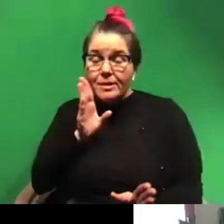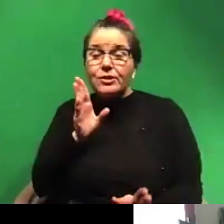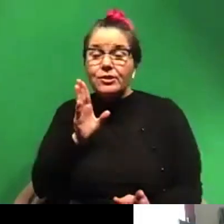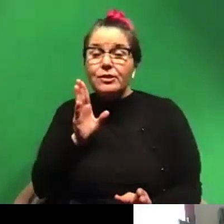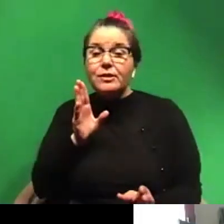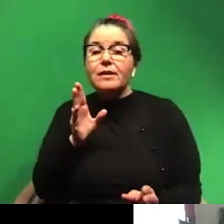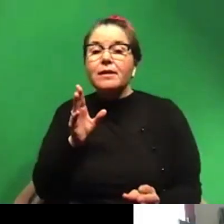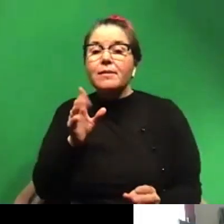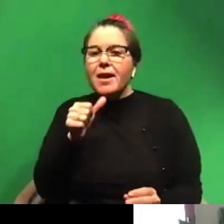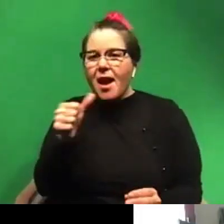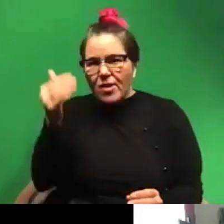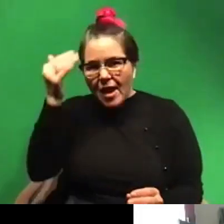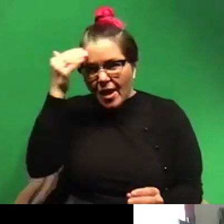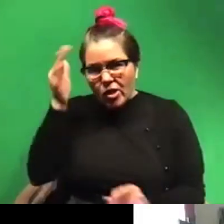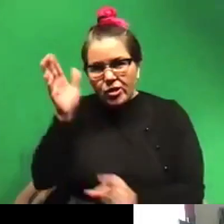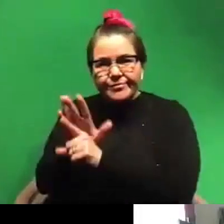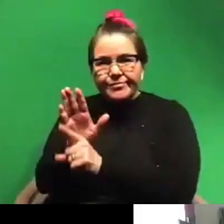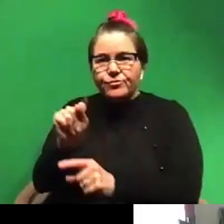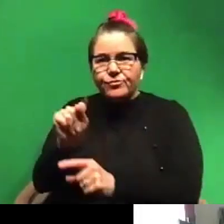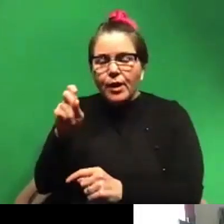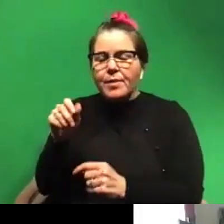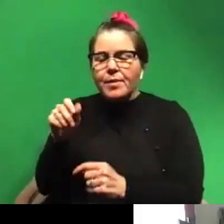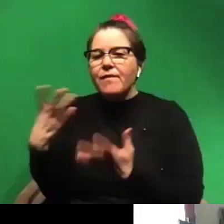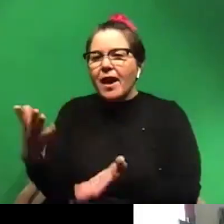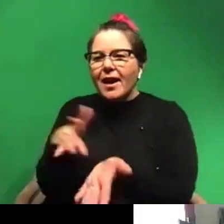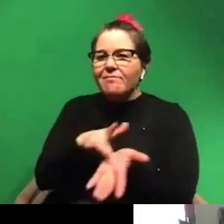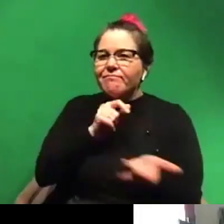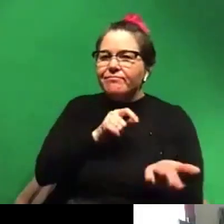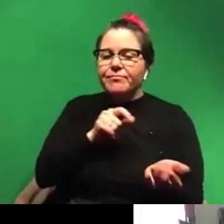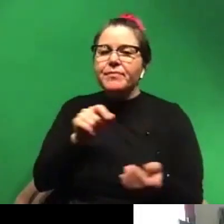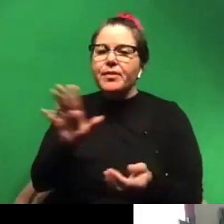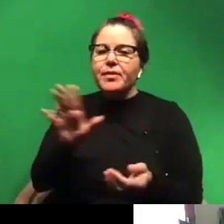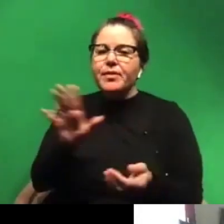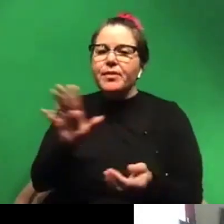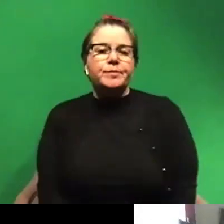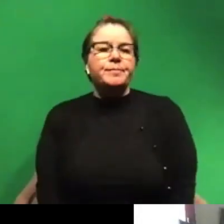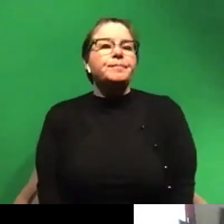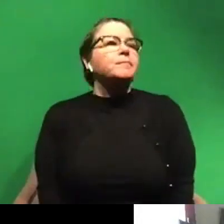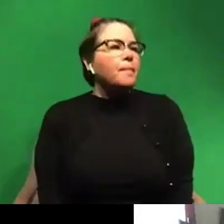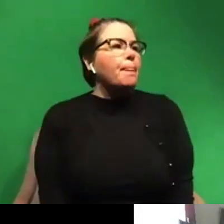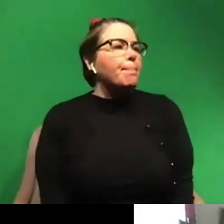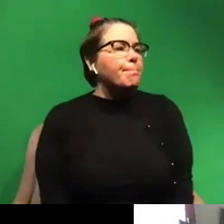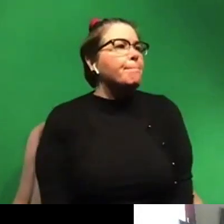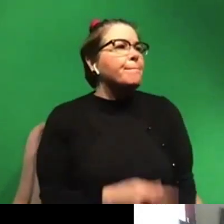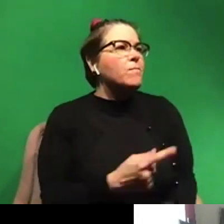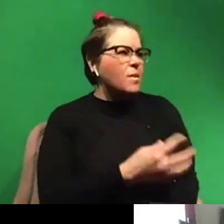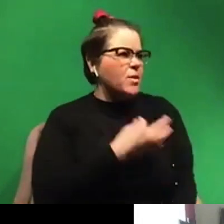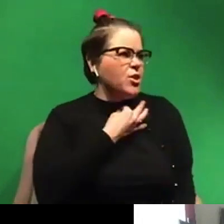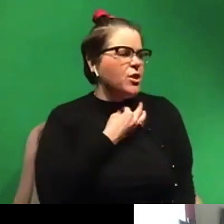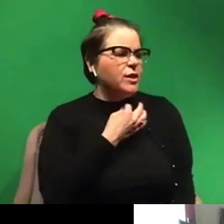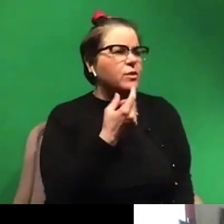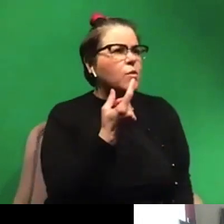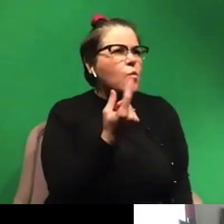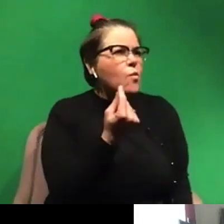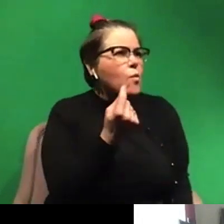not acknowledged the tribes that provided that original information. Right. Out of curiosity, like, what was it about